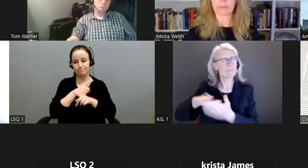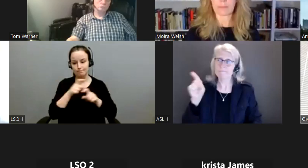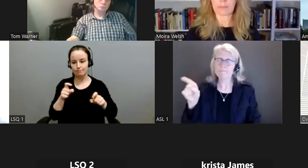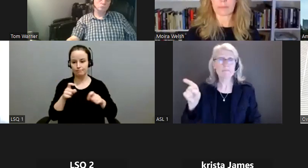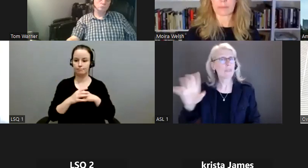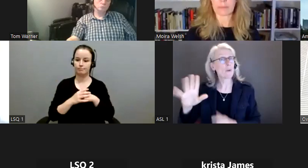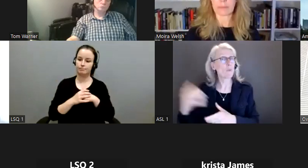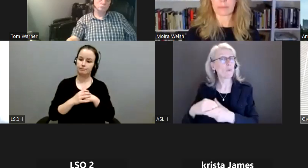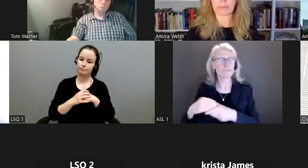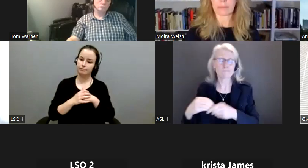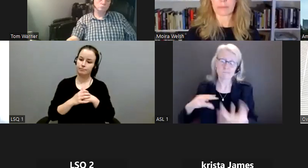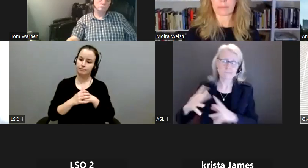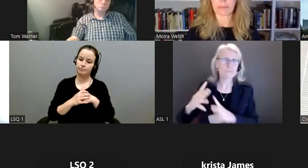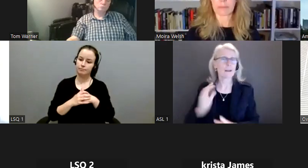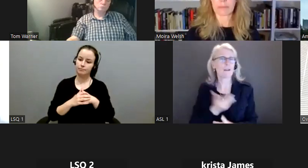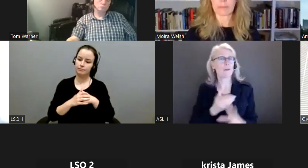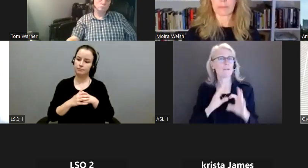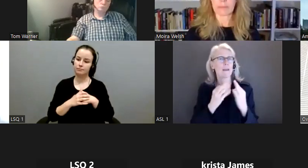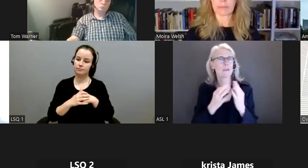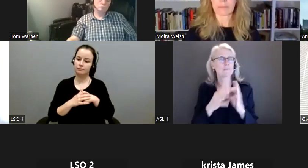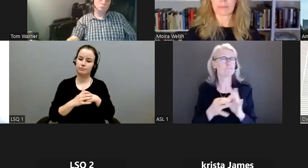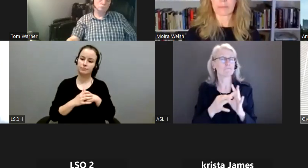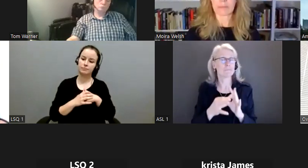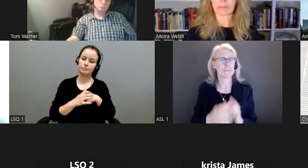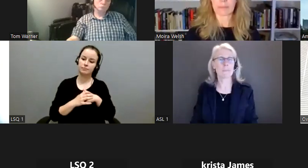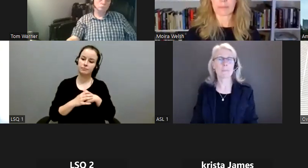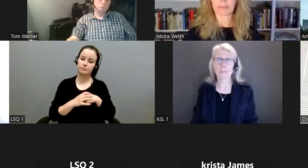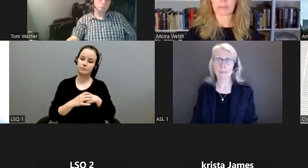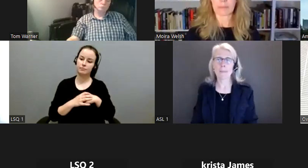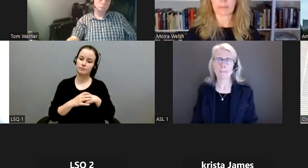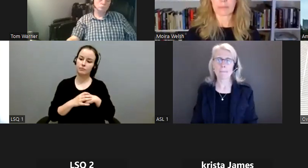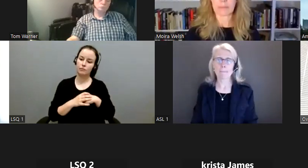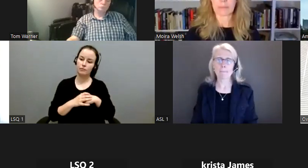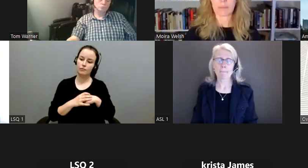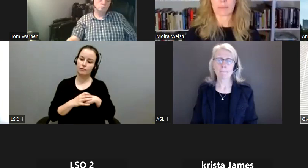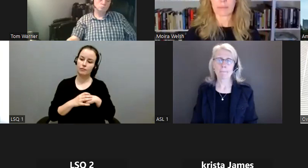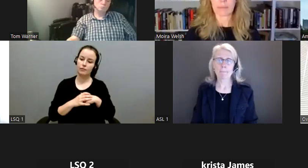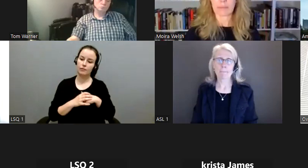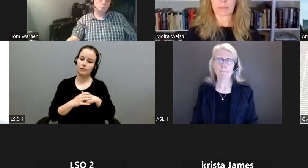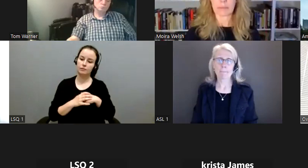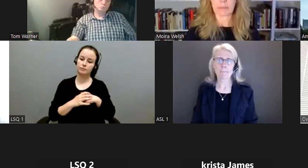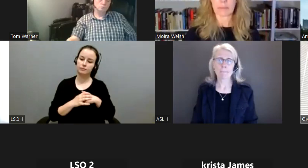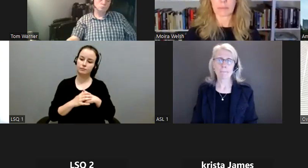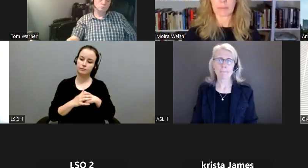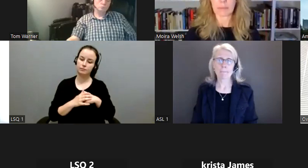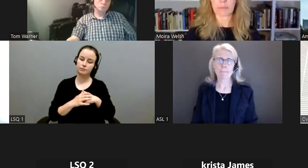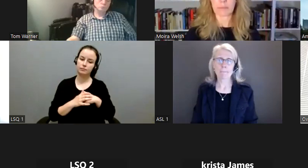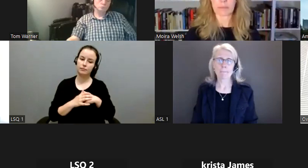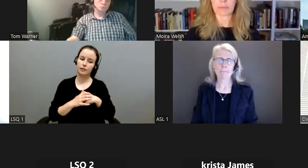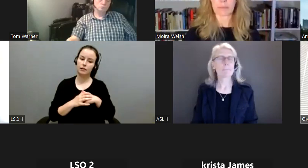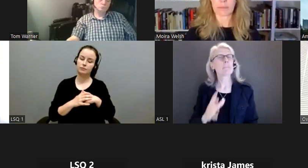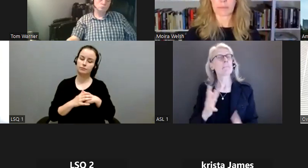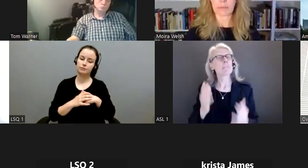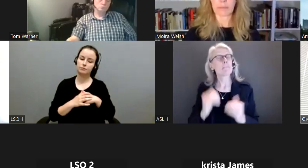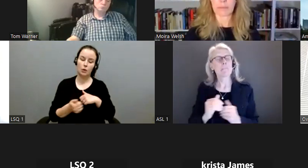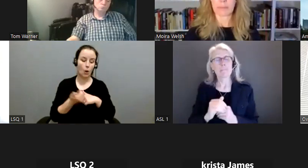And the other thing that I want to mention about when it comes to elder services and all that, as